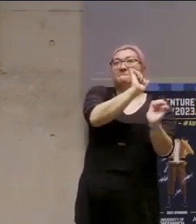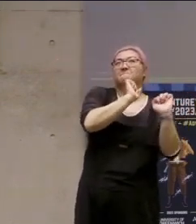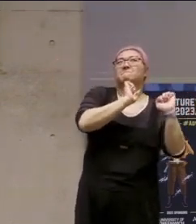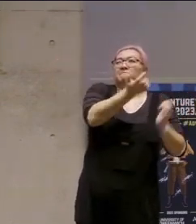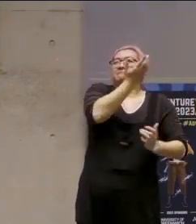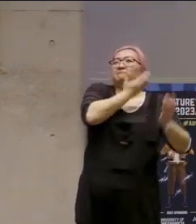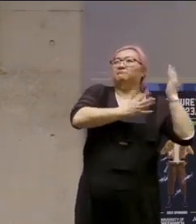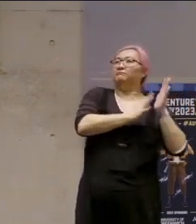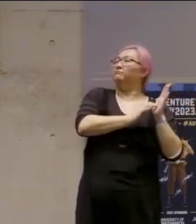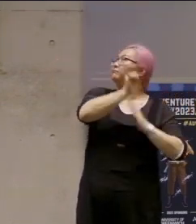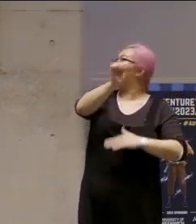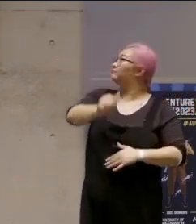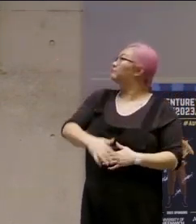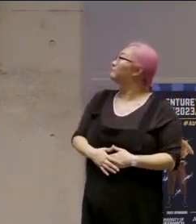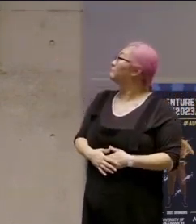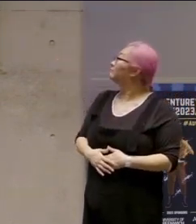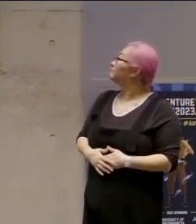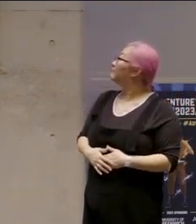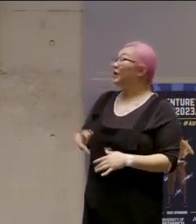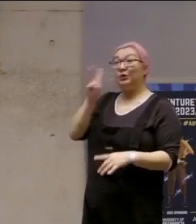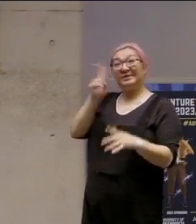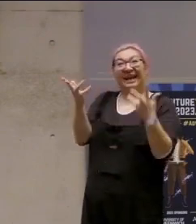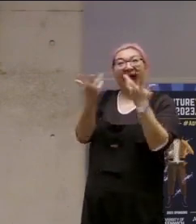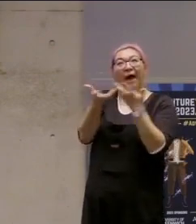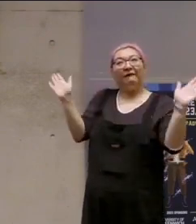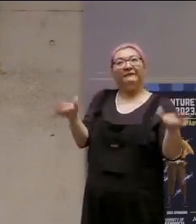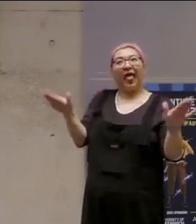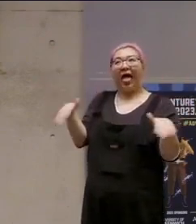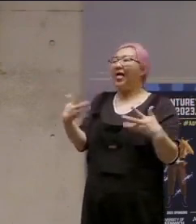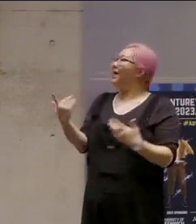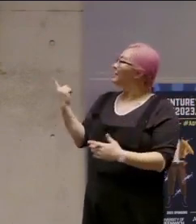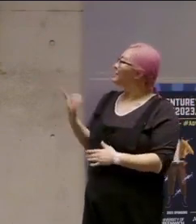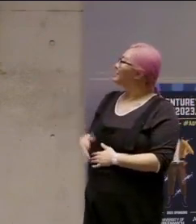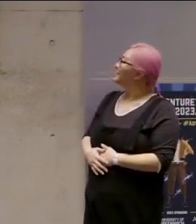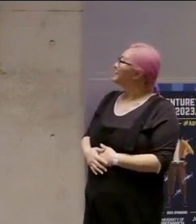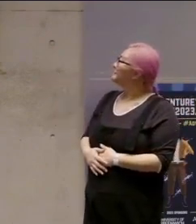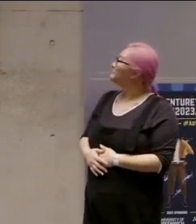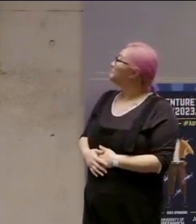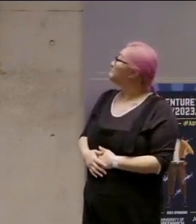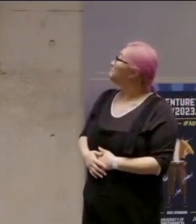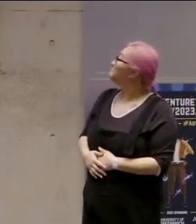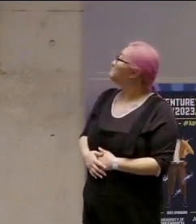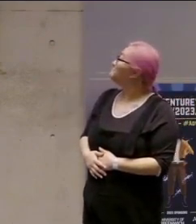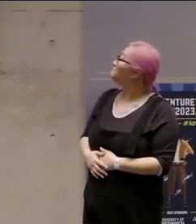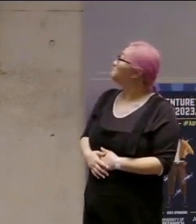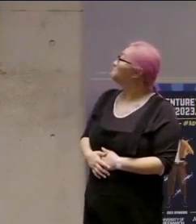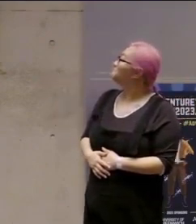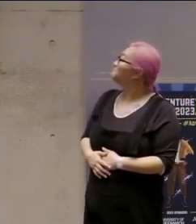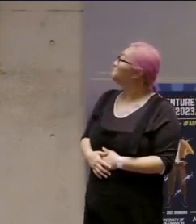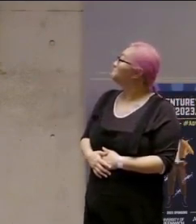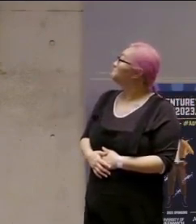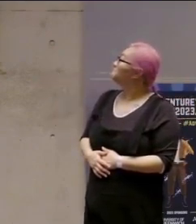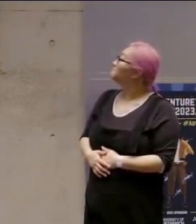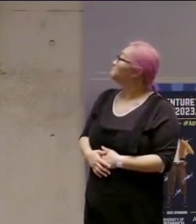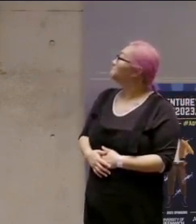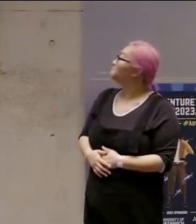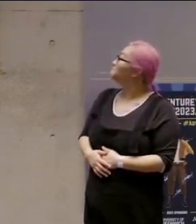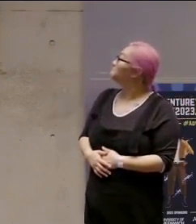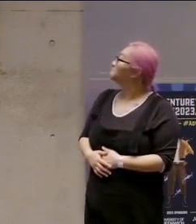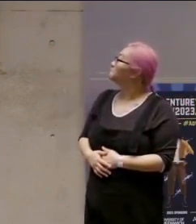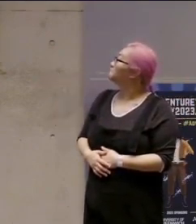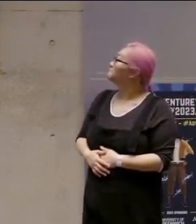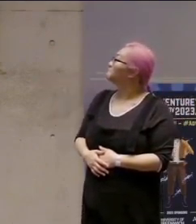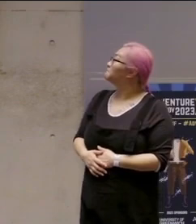we ended up translating it, right? There's going to be a bit more pixel art on the next few slides, so be very mindful. But yeah,